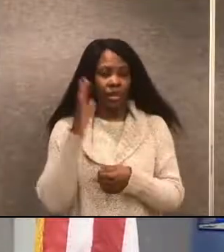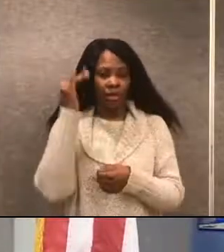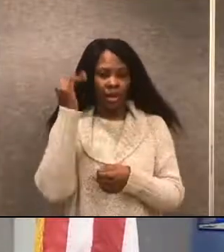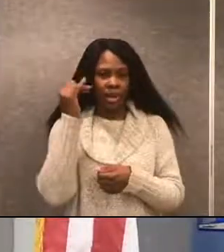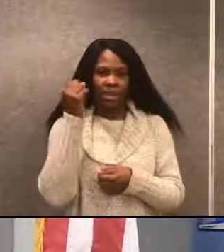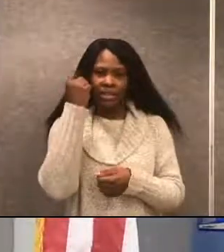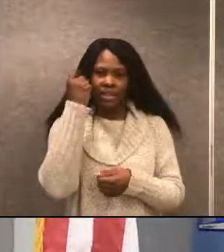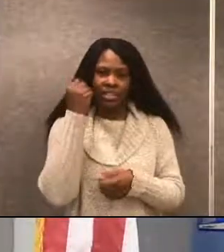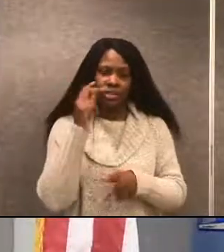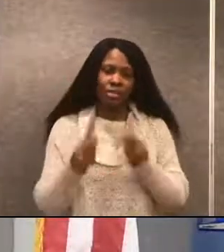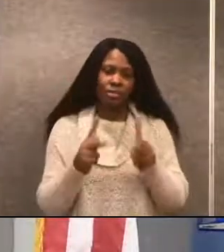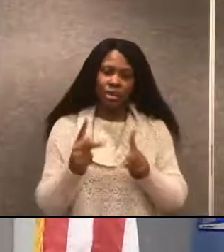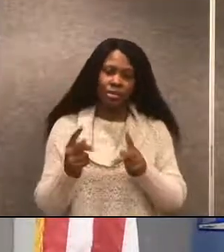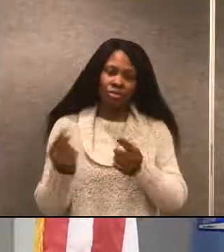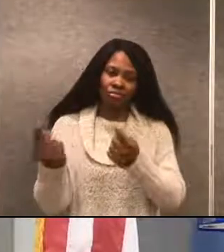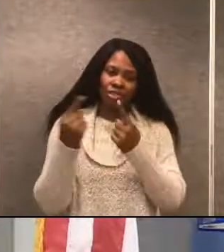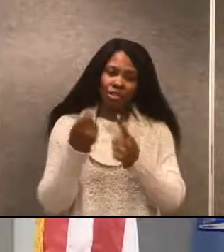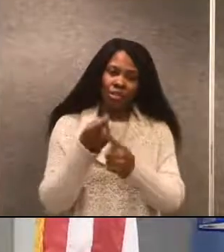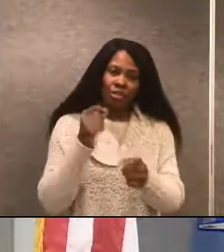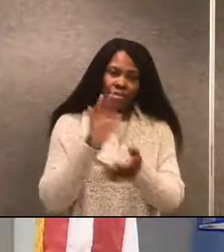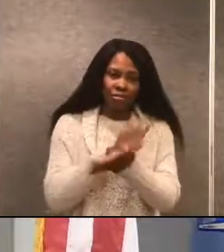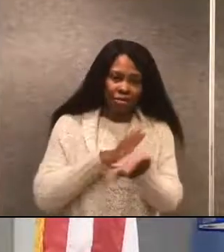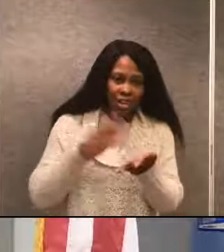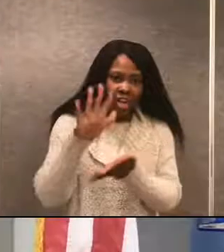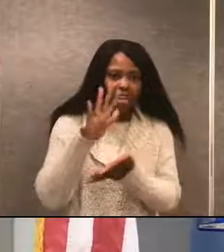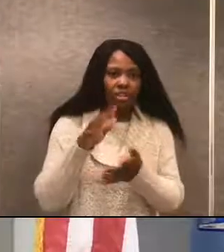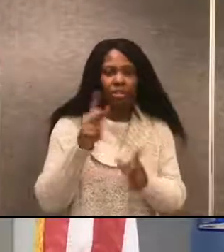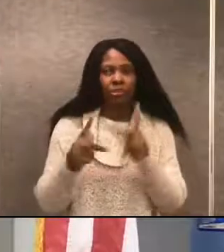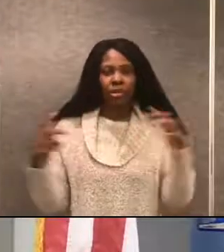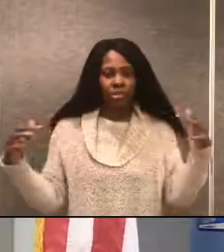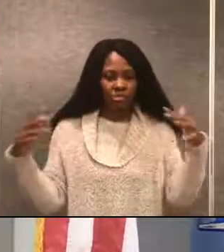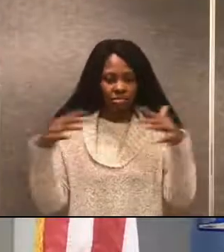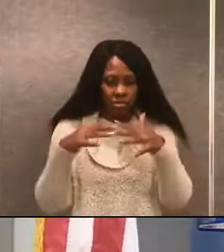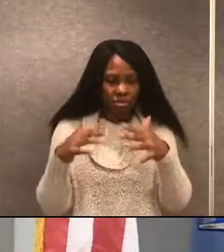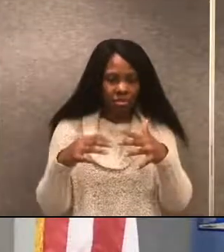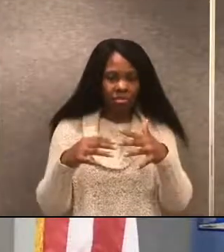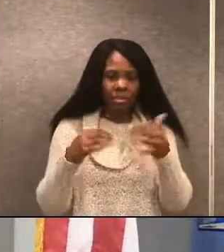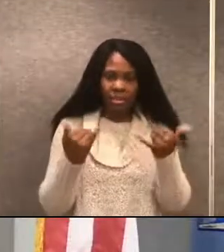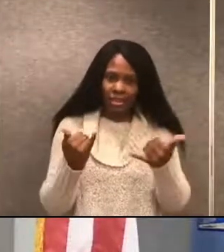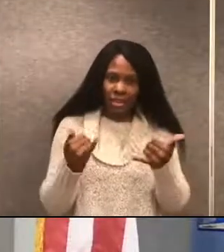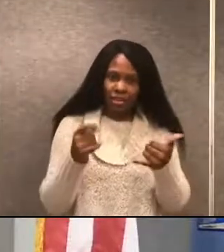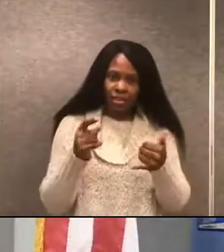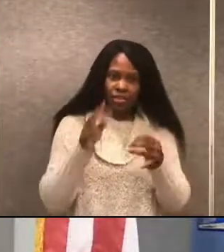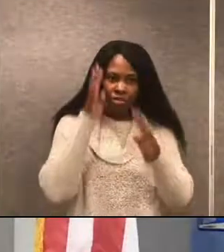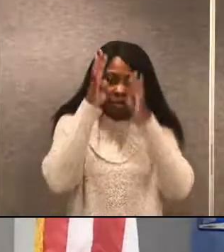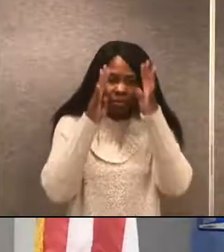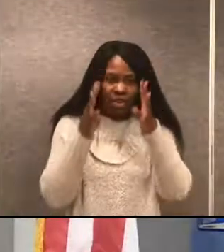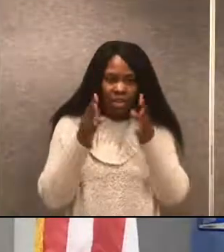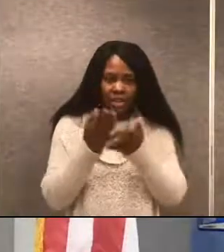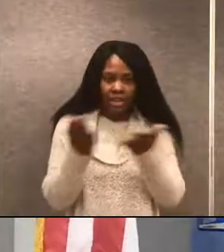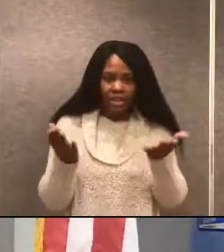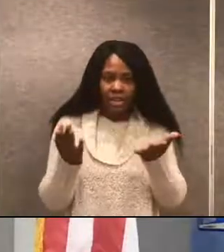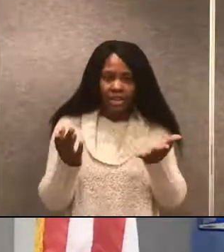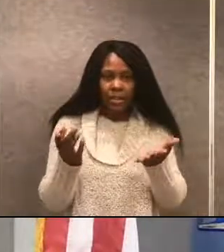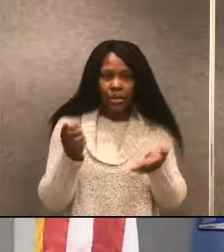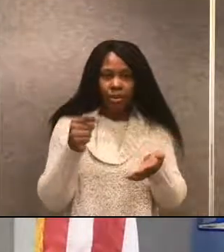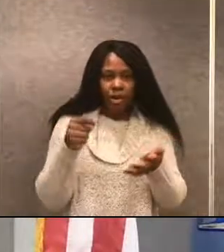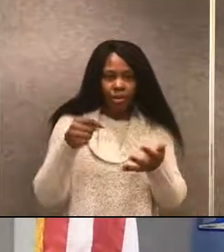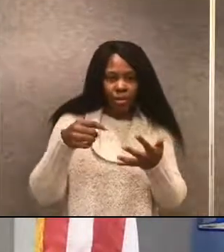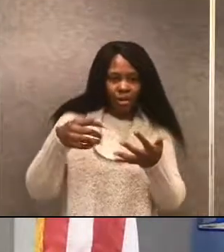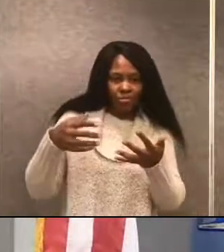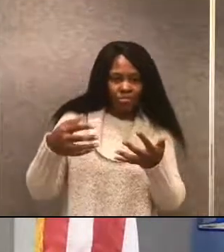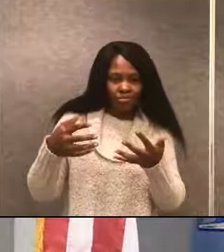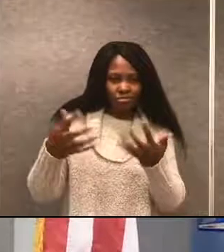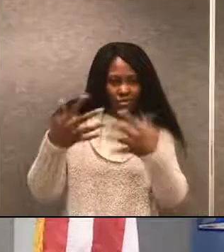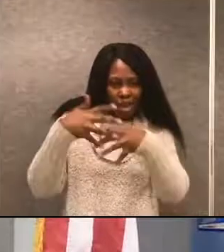or individuals getting together, you are now, if you choose to gather, you're creating a scenario where you're mixing generations as well, and